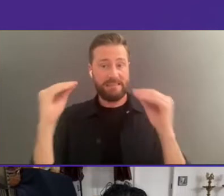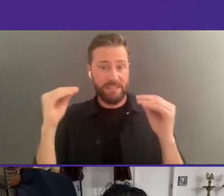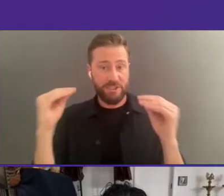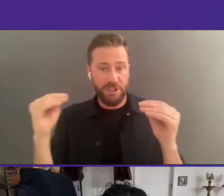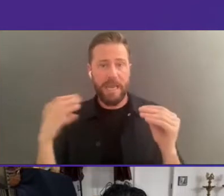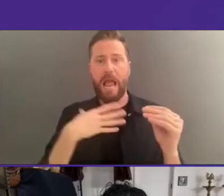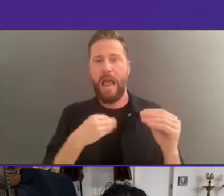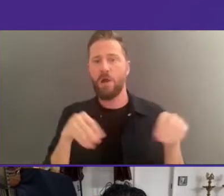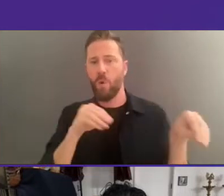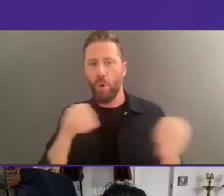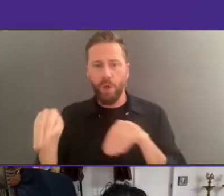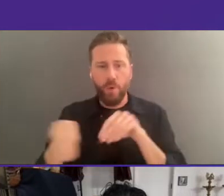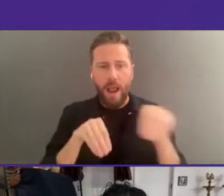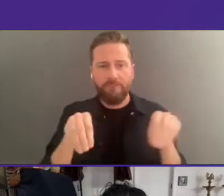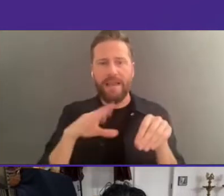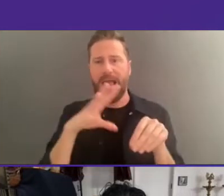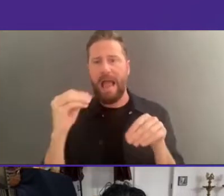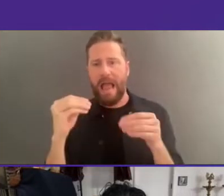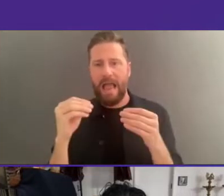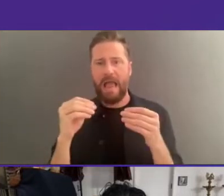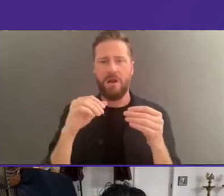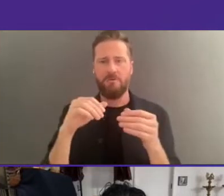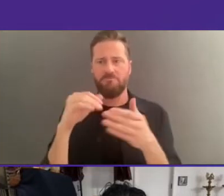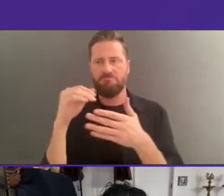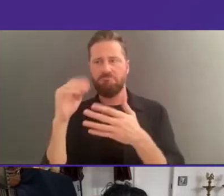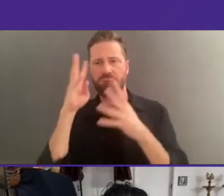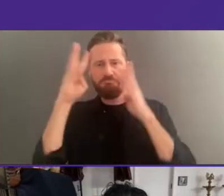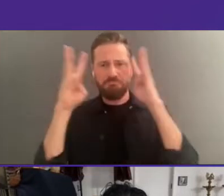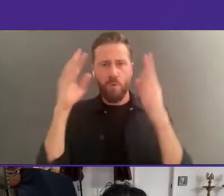choreographing, collaborating with other great artists let me